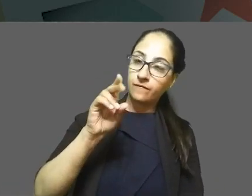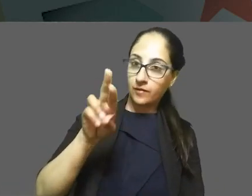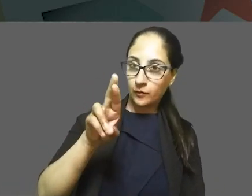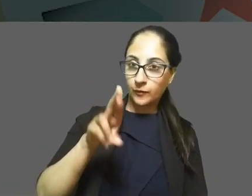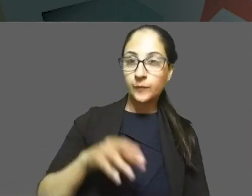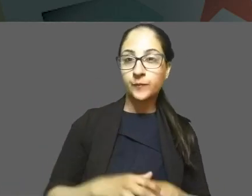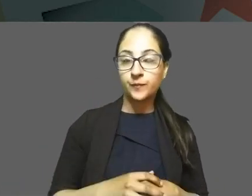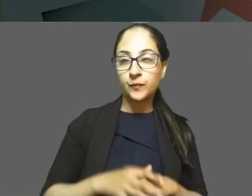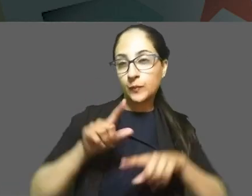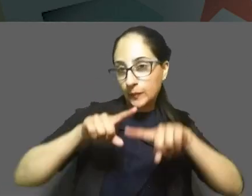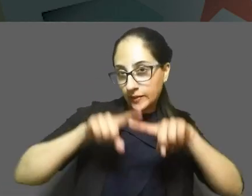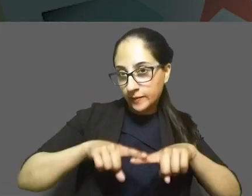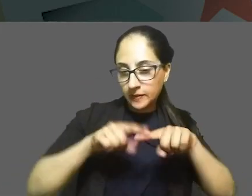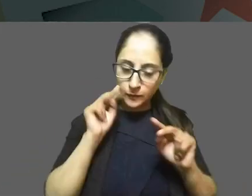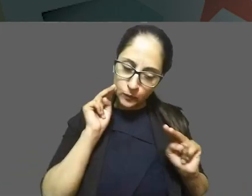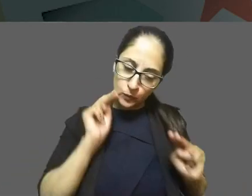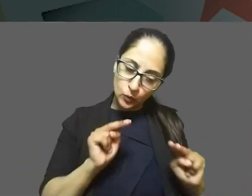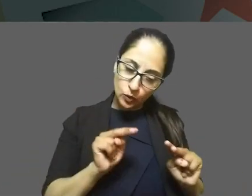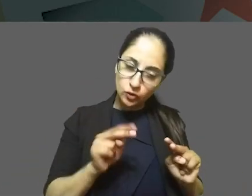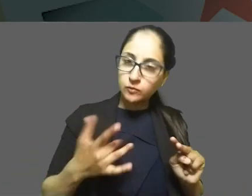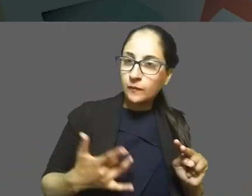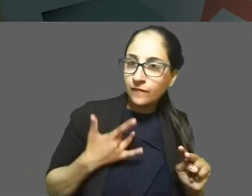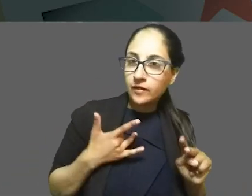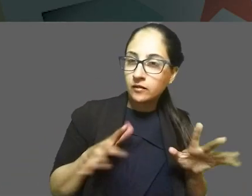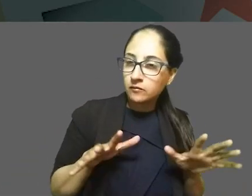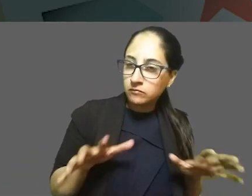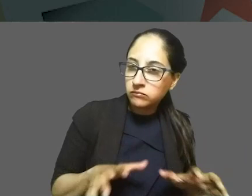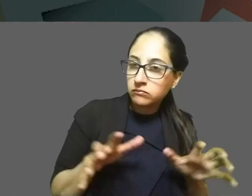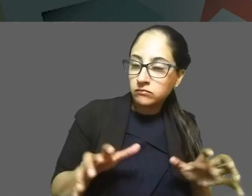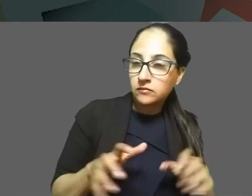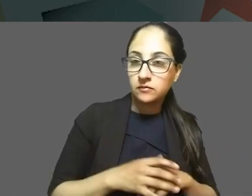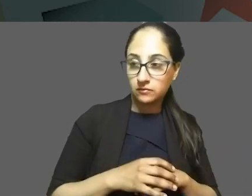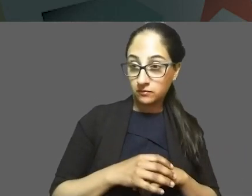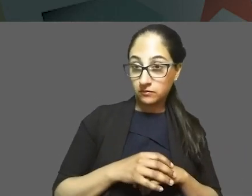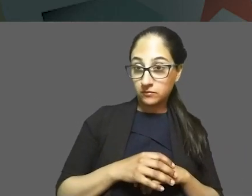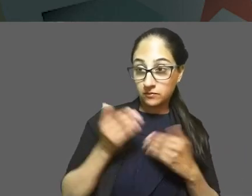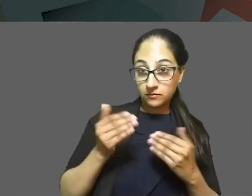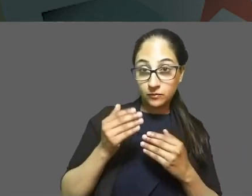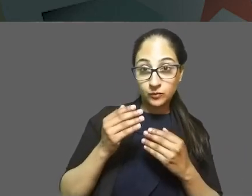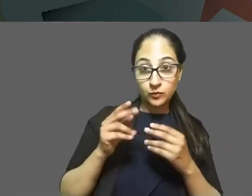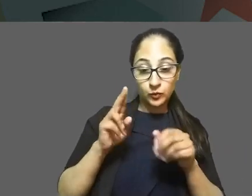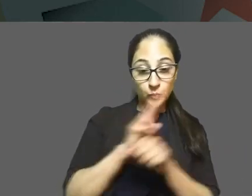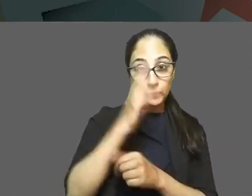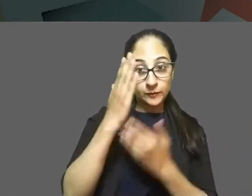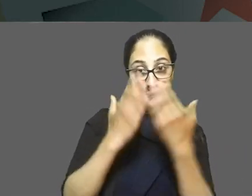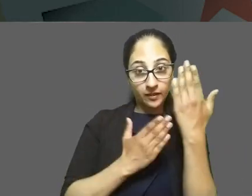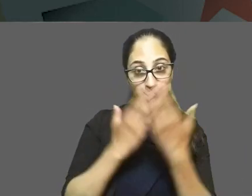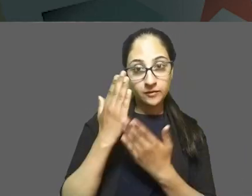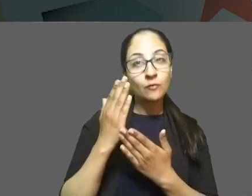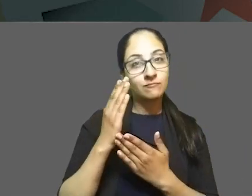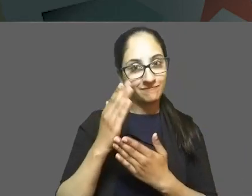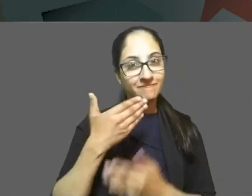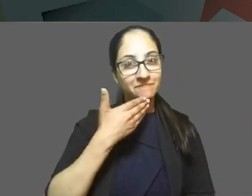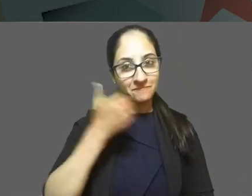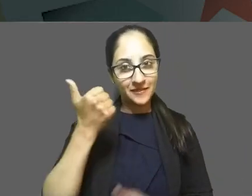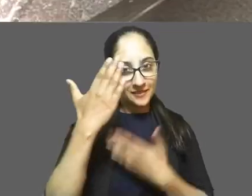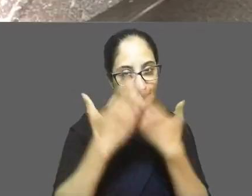tell is if you keep on playing around with it. Should I be mixing this with my